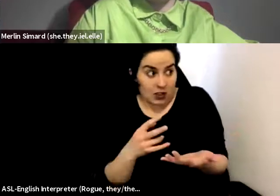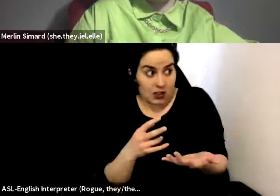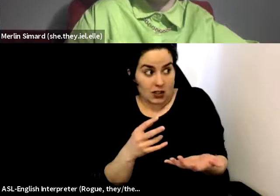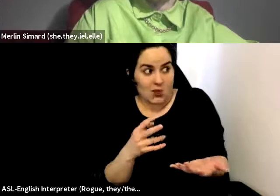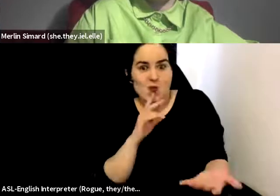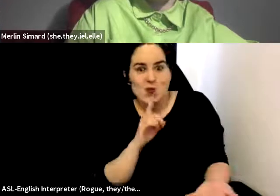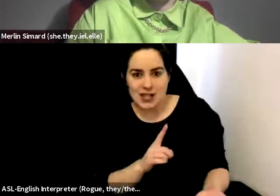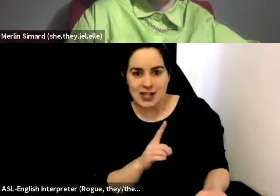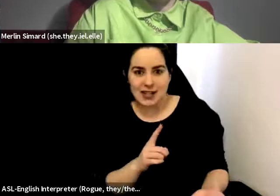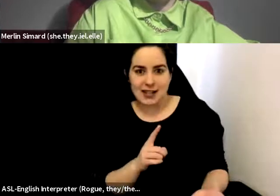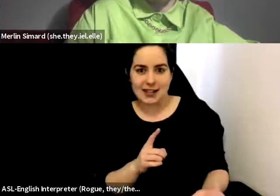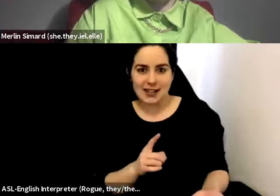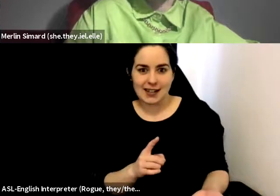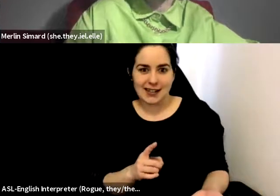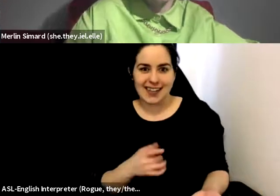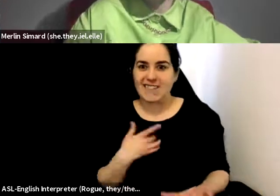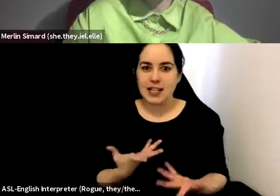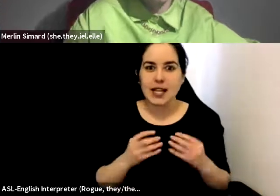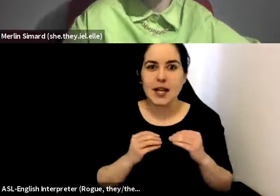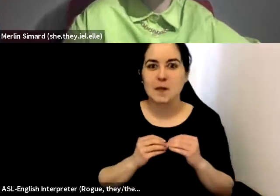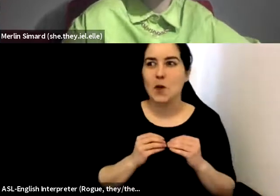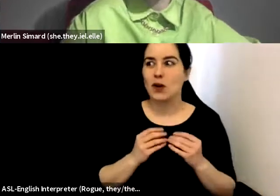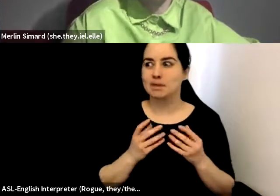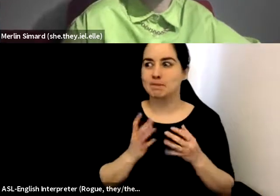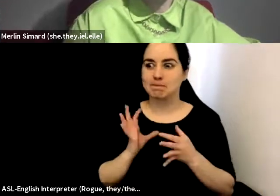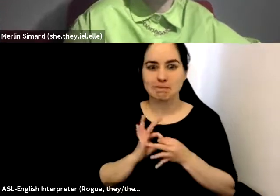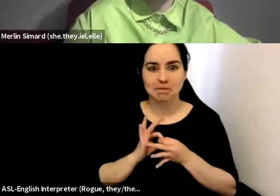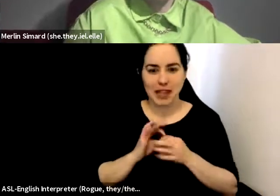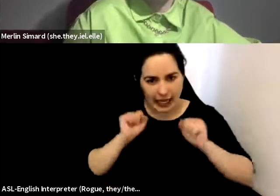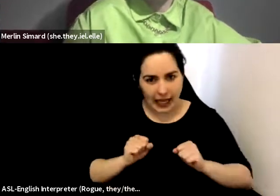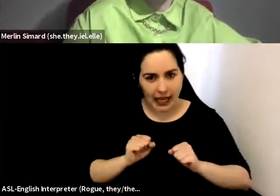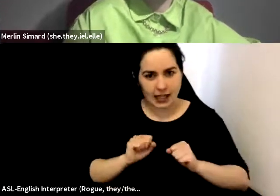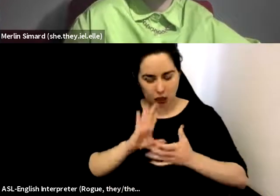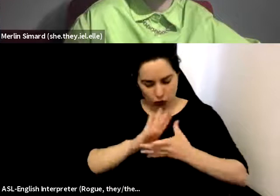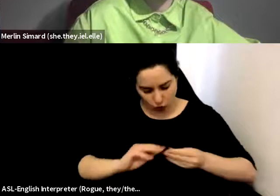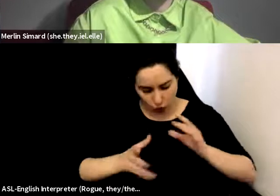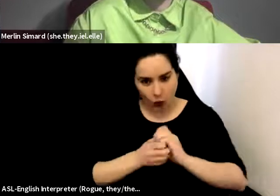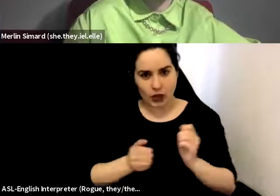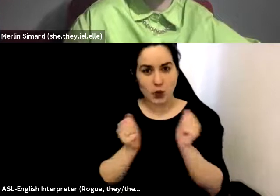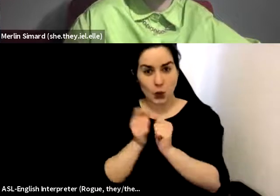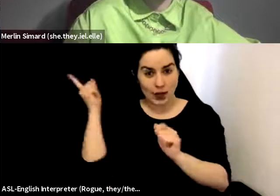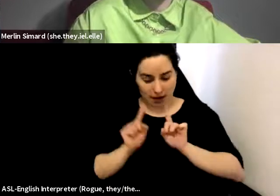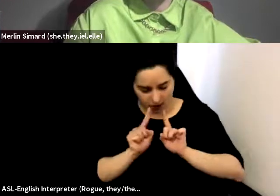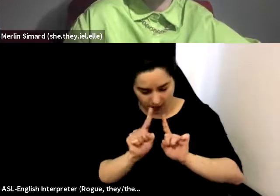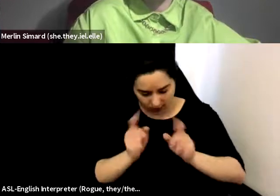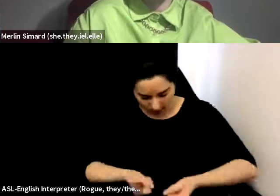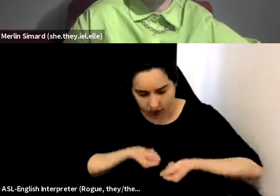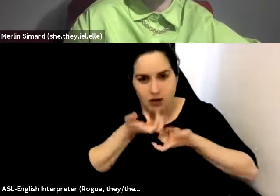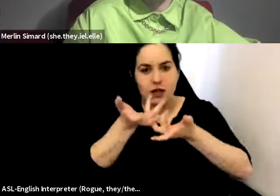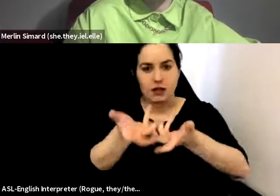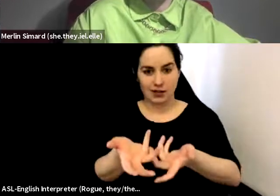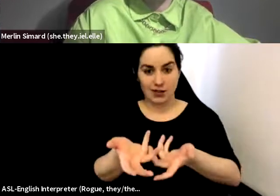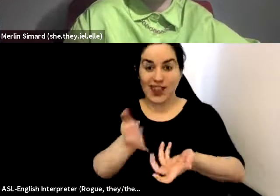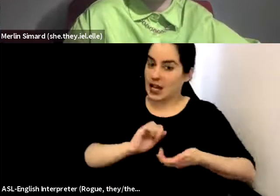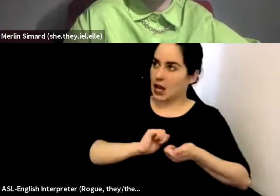more palpable to tell stories with them, I guess. And yeah, so that's sort of how I started working with them. And now it's